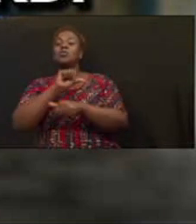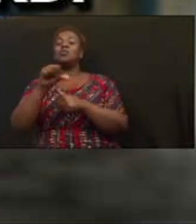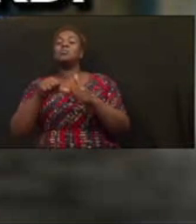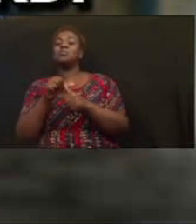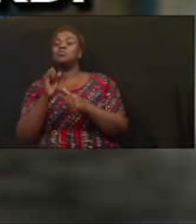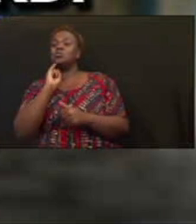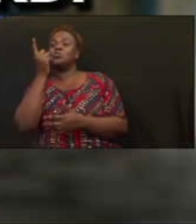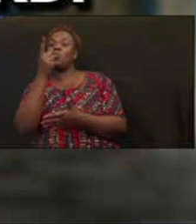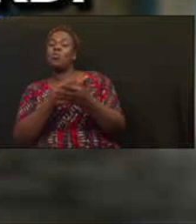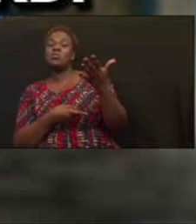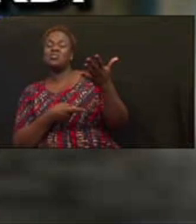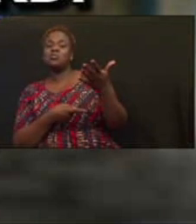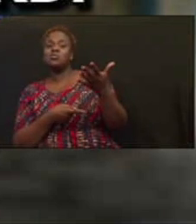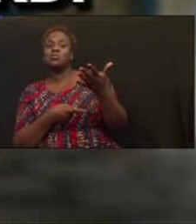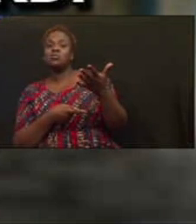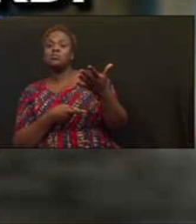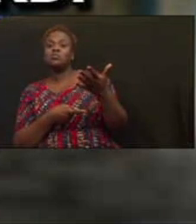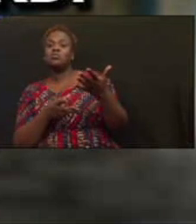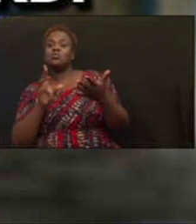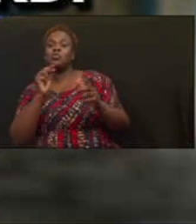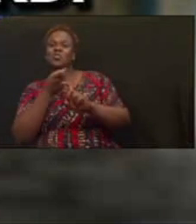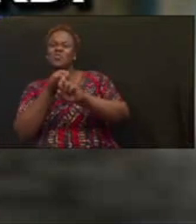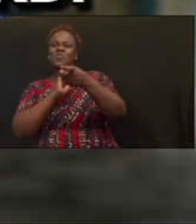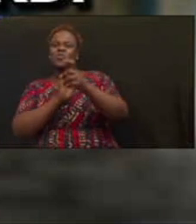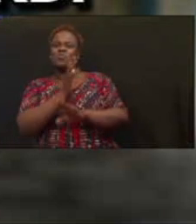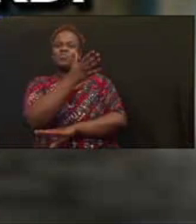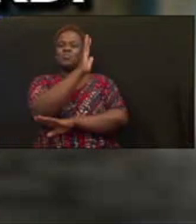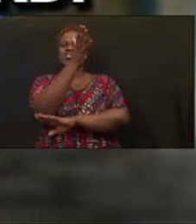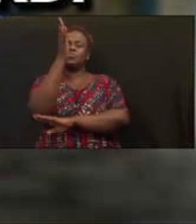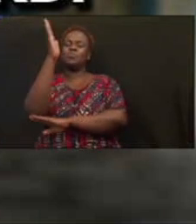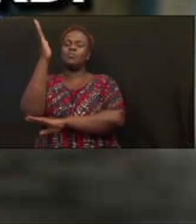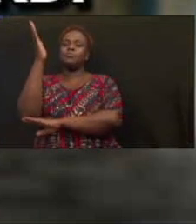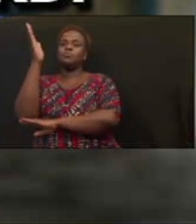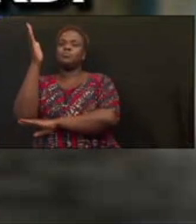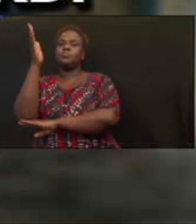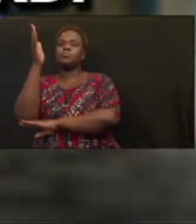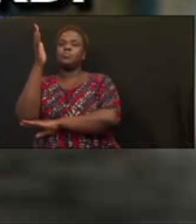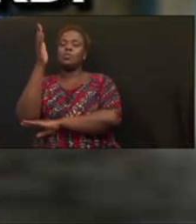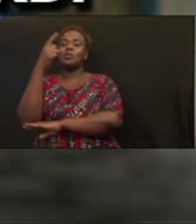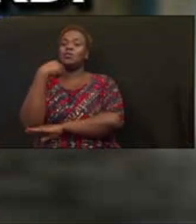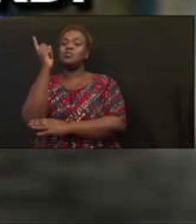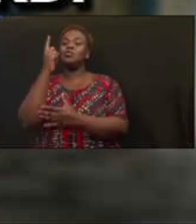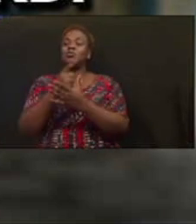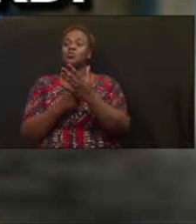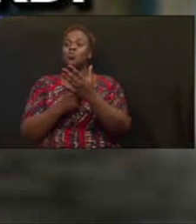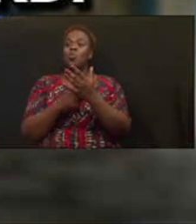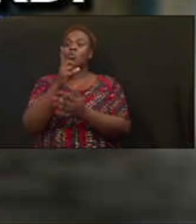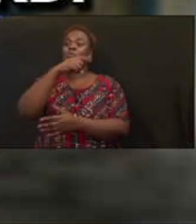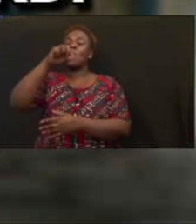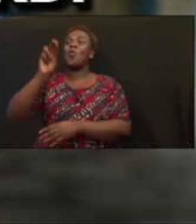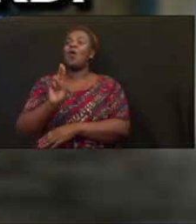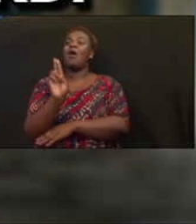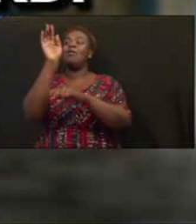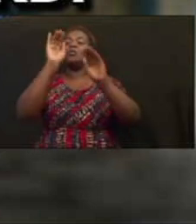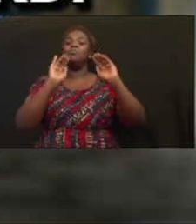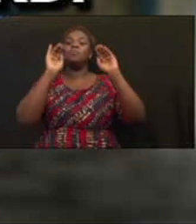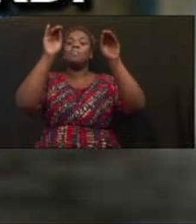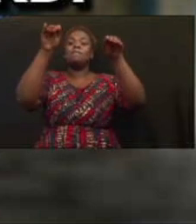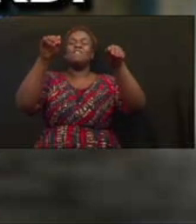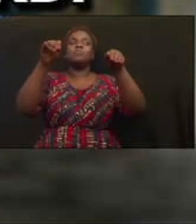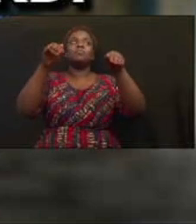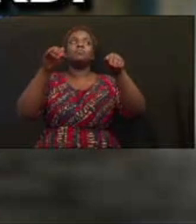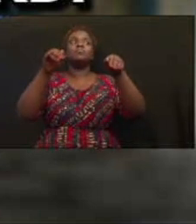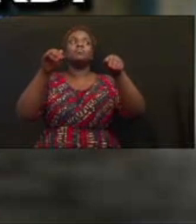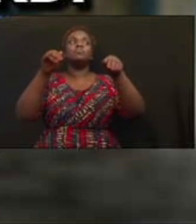is not the wood that you get from a forest. He says, go up to the mountain. You want to know that